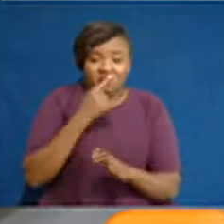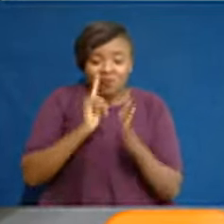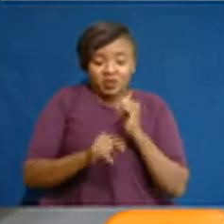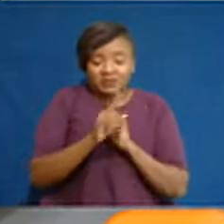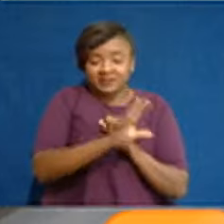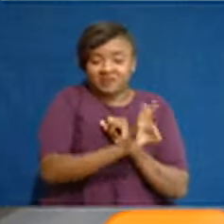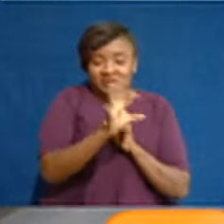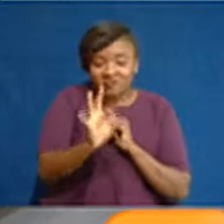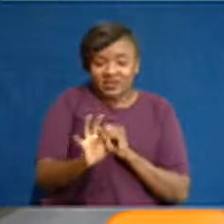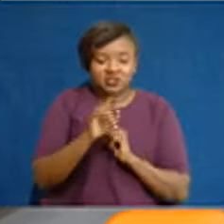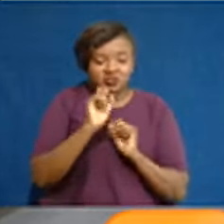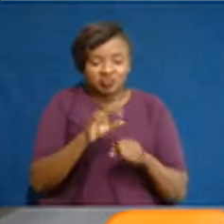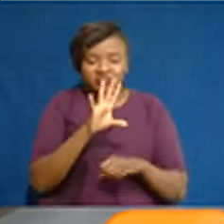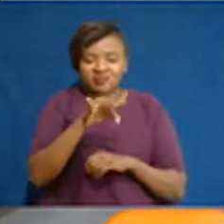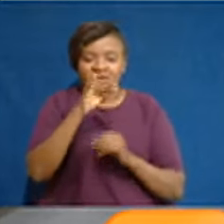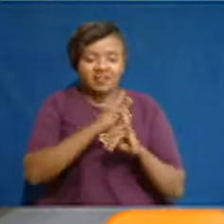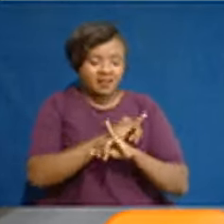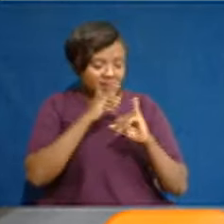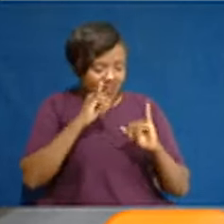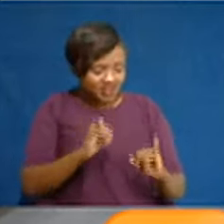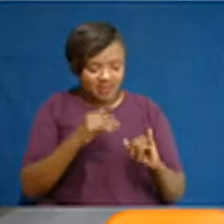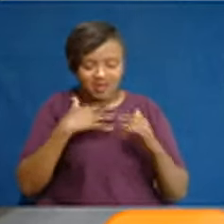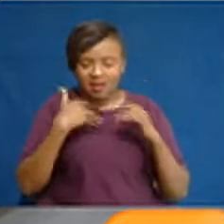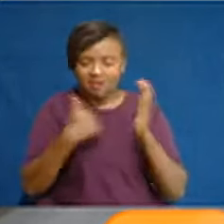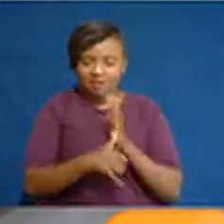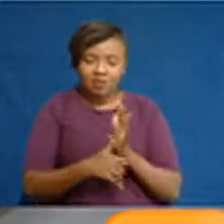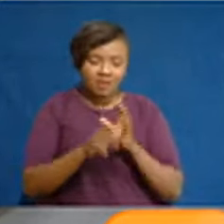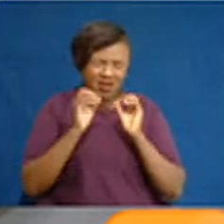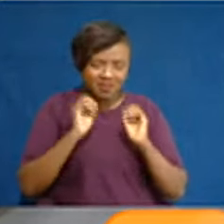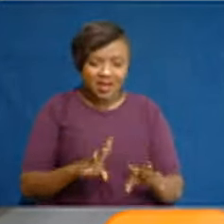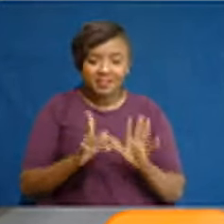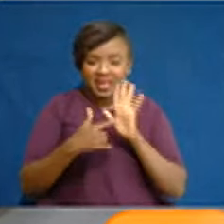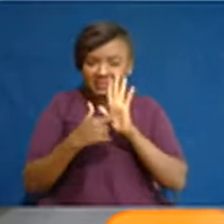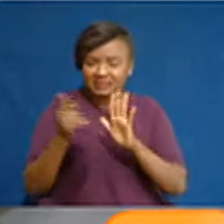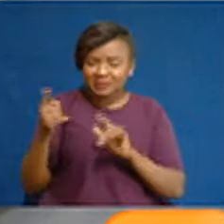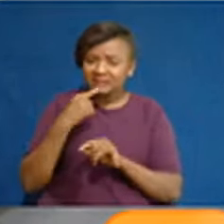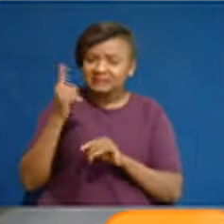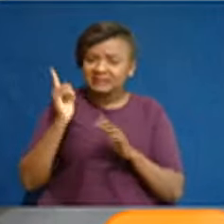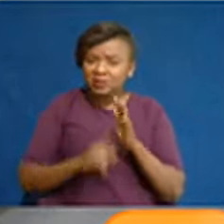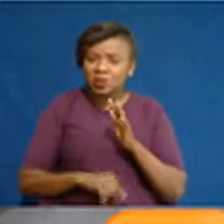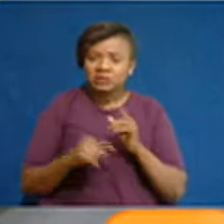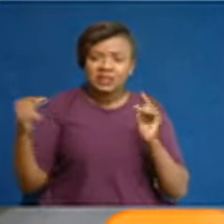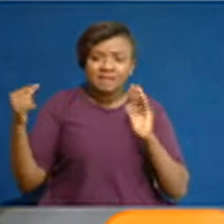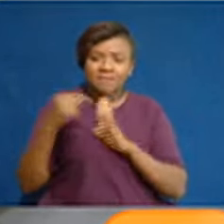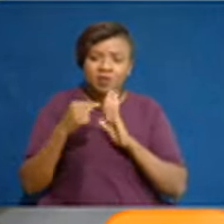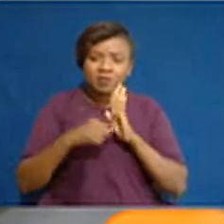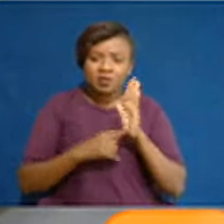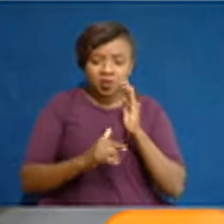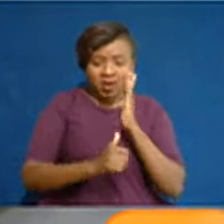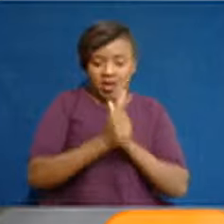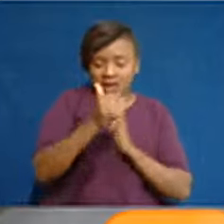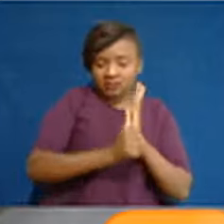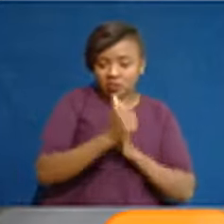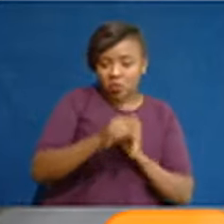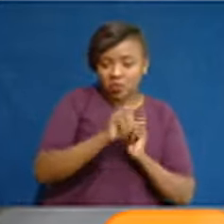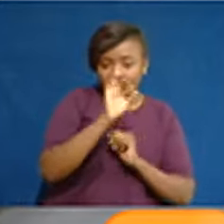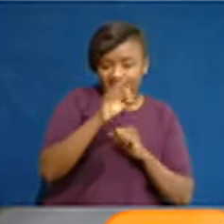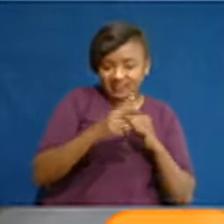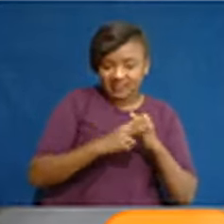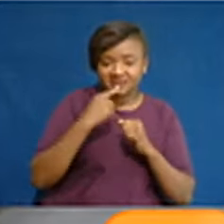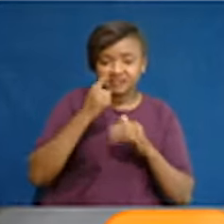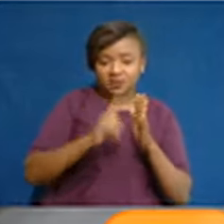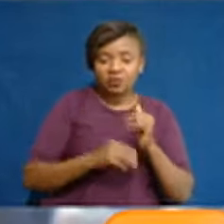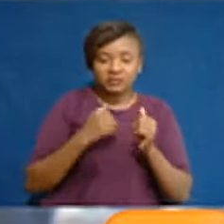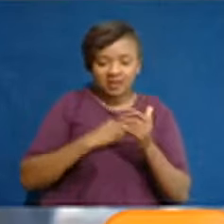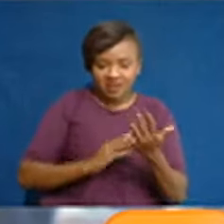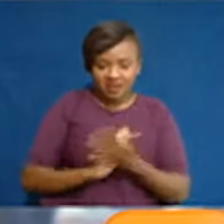to recognize is, first of all, that, you know, funding, let's start with some very basic points. Article 37 provides for the right to